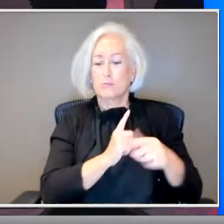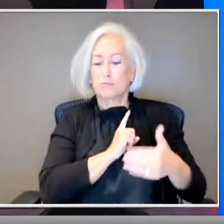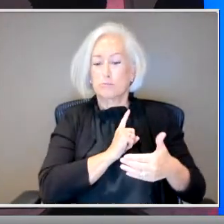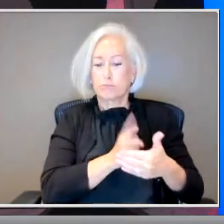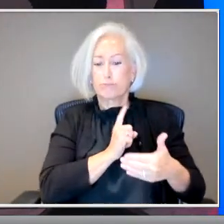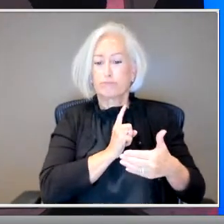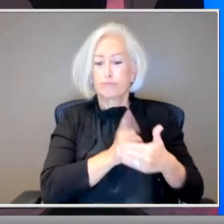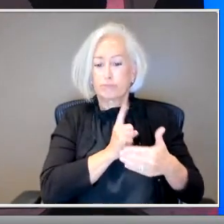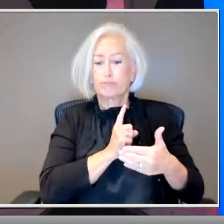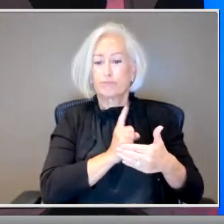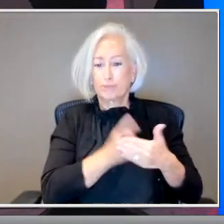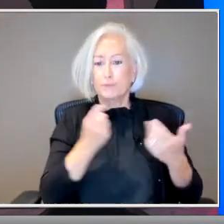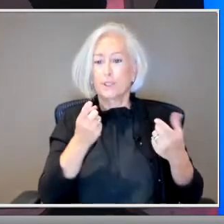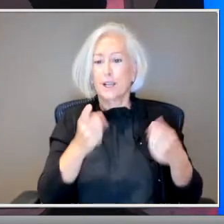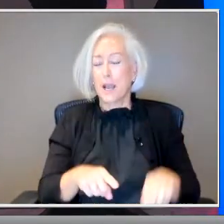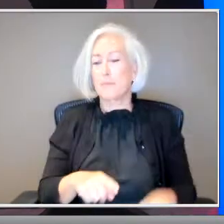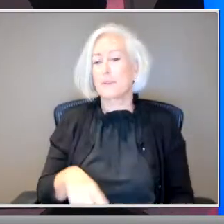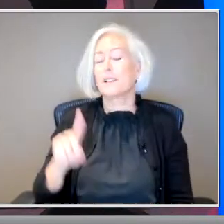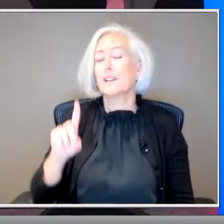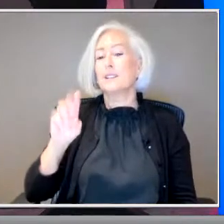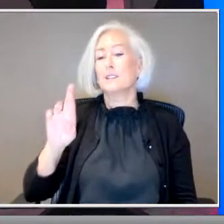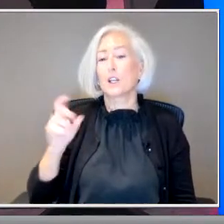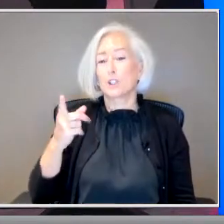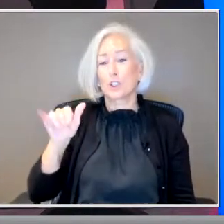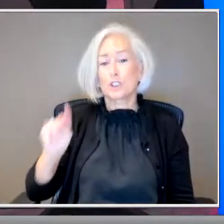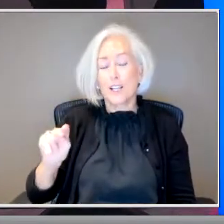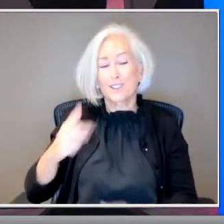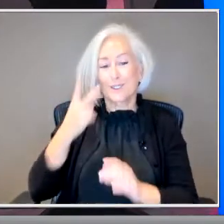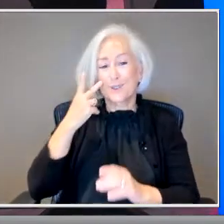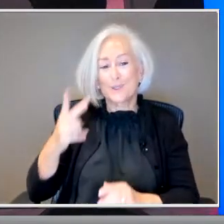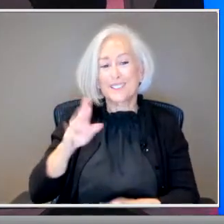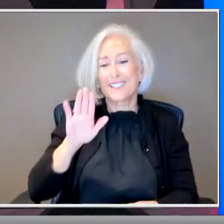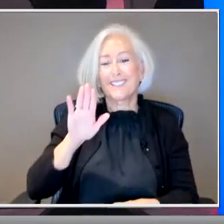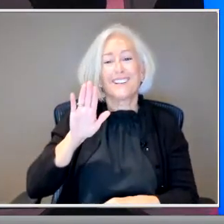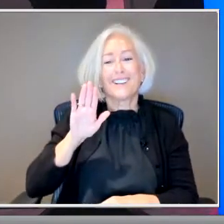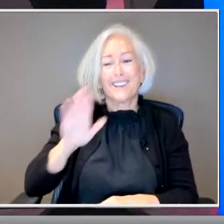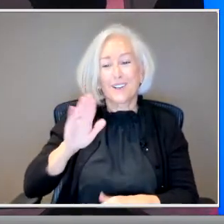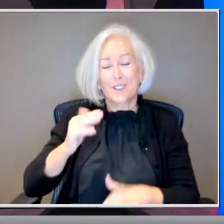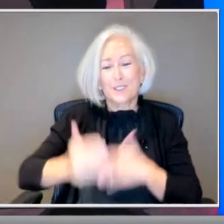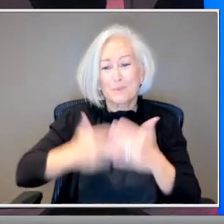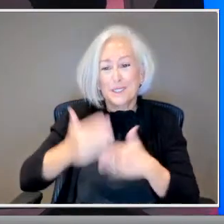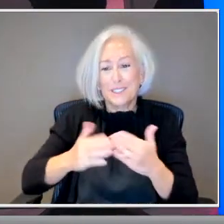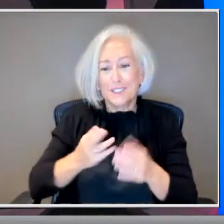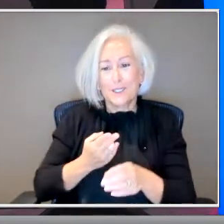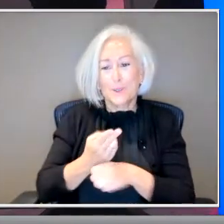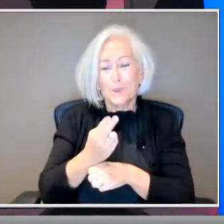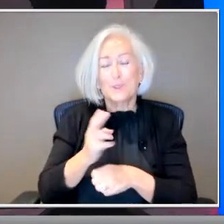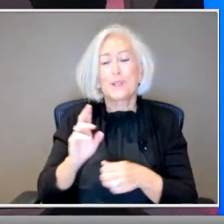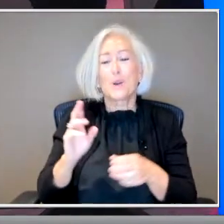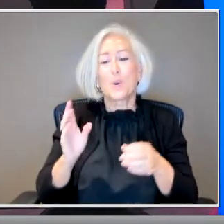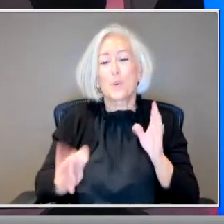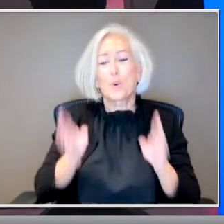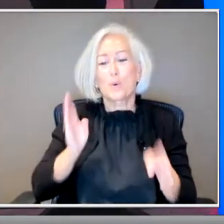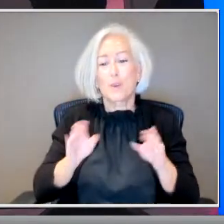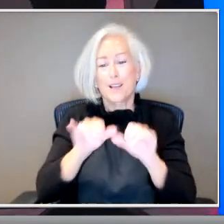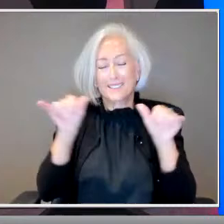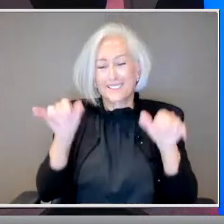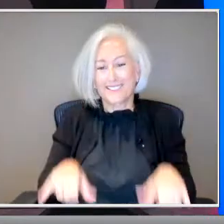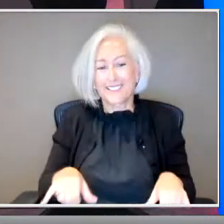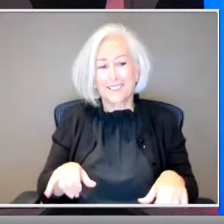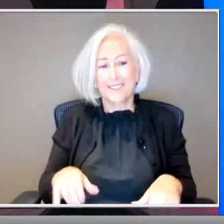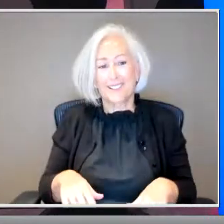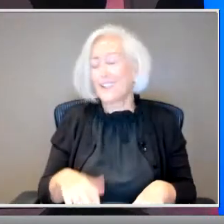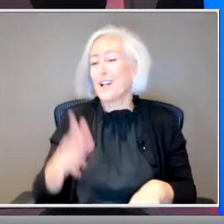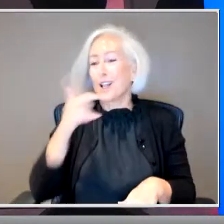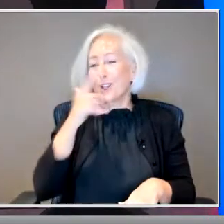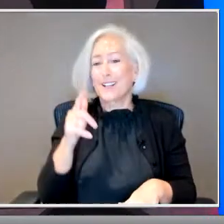Sheldon performed Mike's ablation, as Dr. Reddy was saying, with the help of a stereotaxis robotic system, which Mike said was like, she said he was playing video games